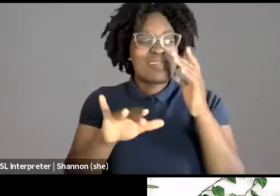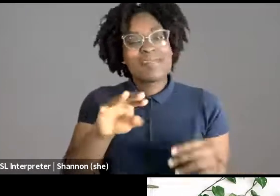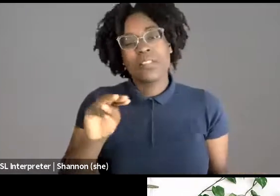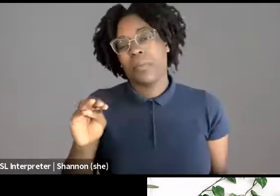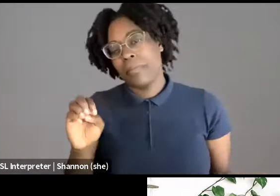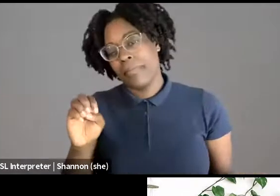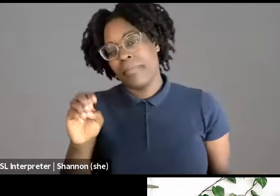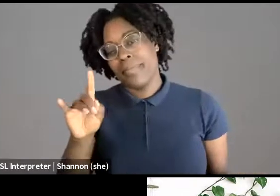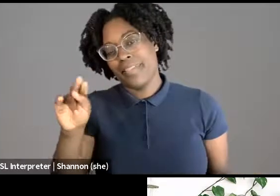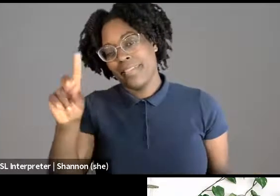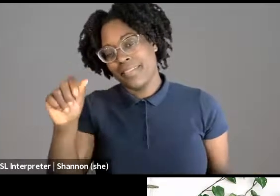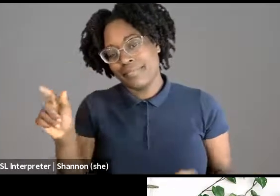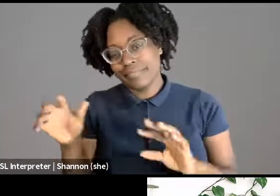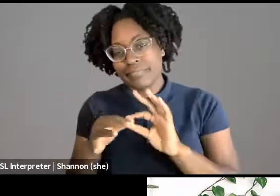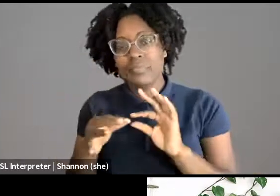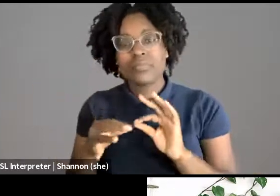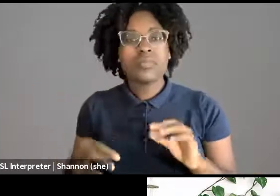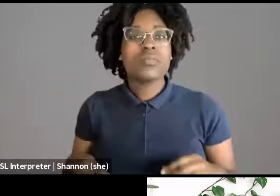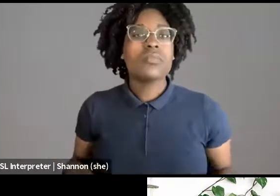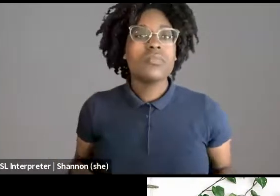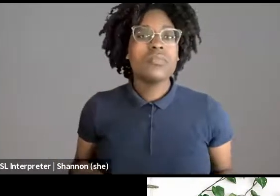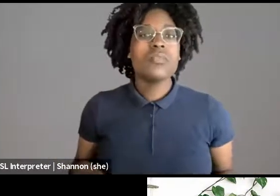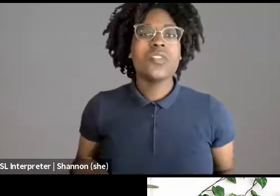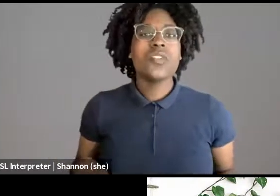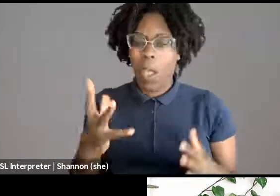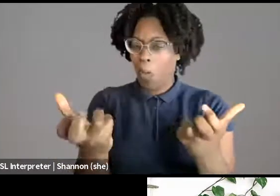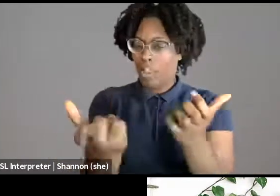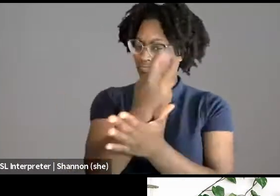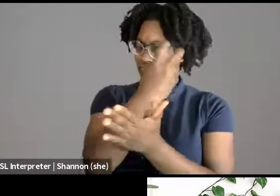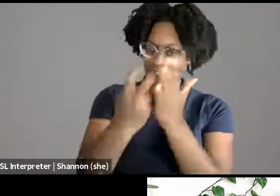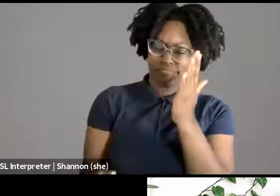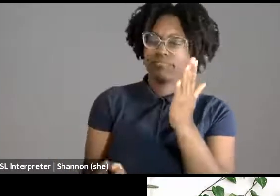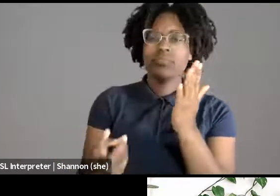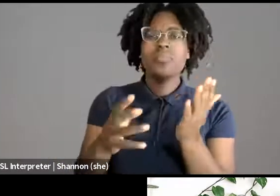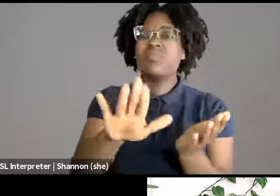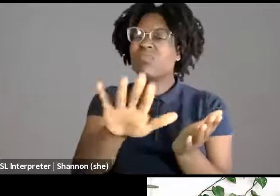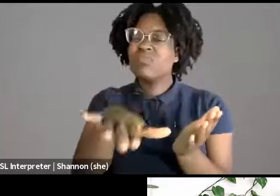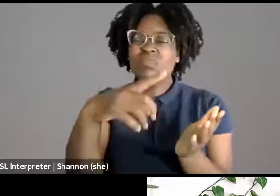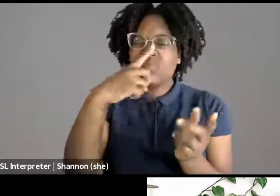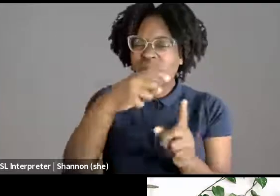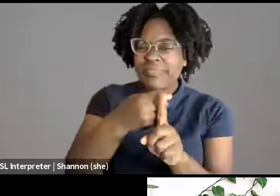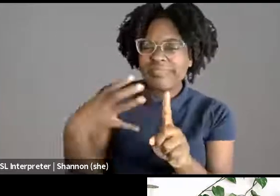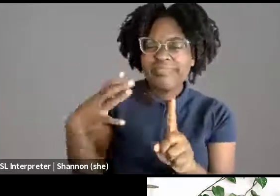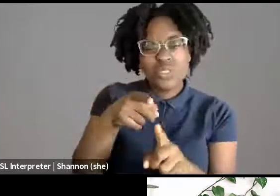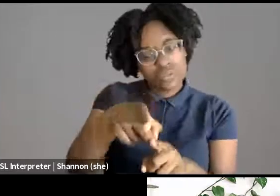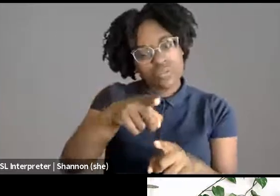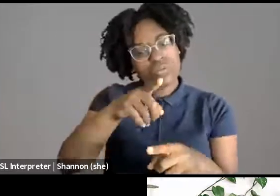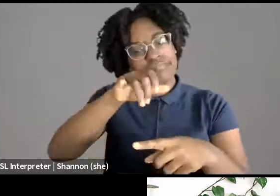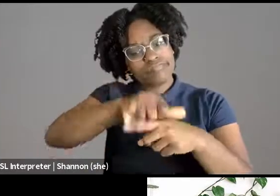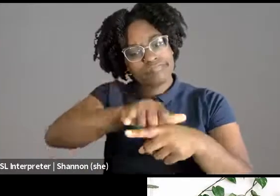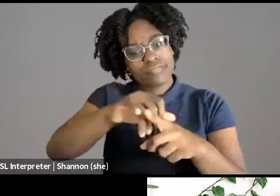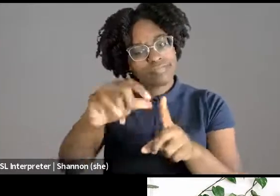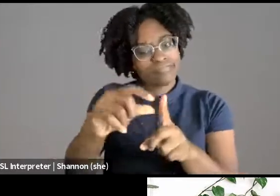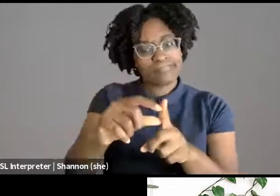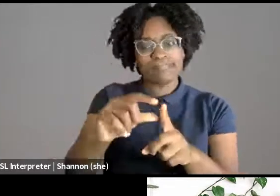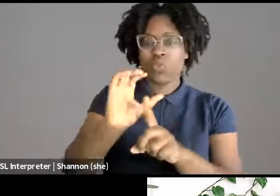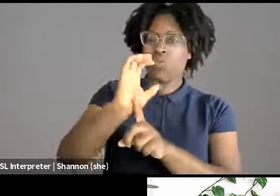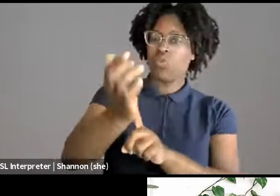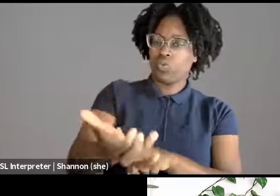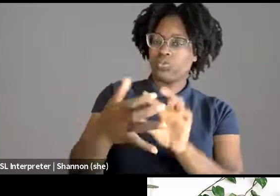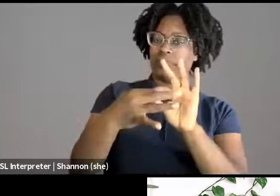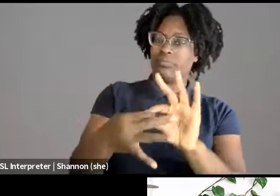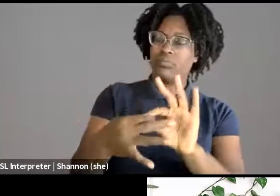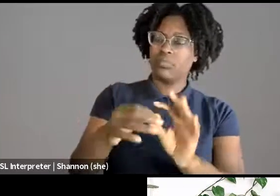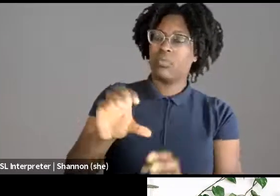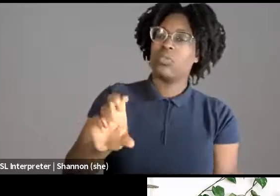what does it mean to design a culturally relevant program first, and then we'll go